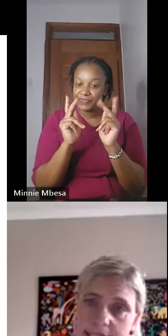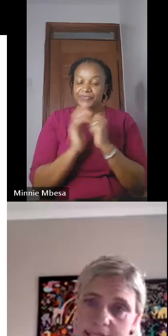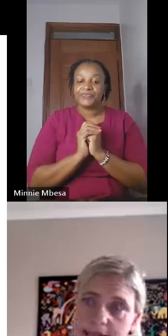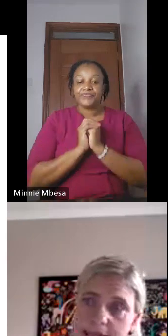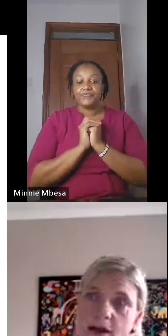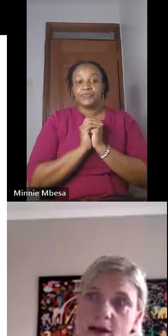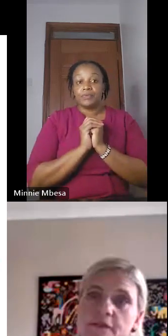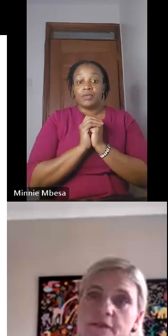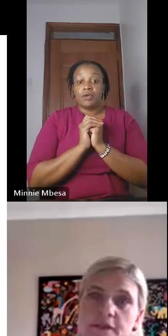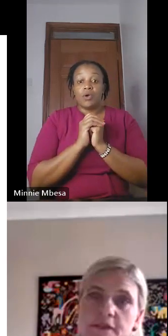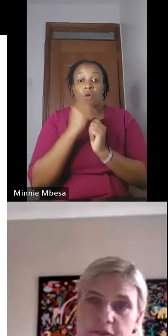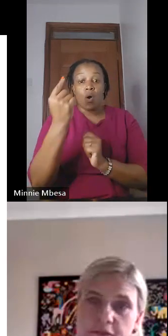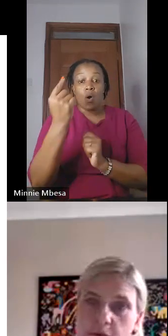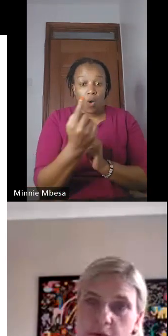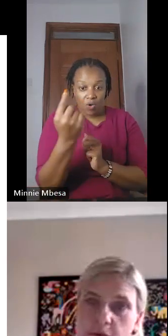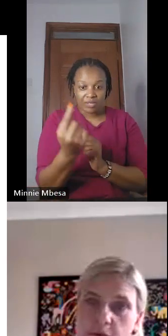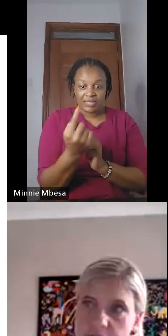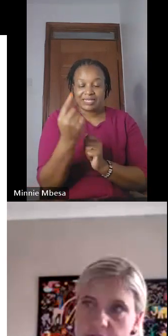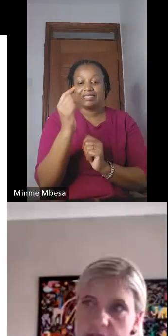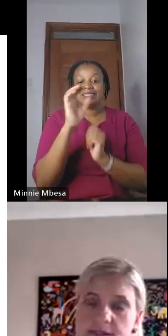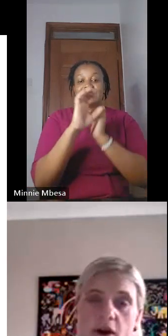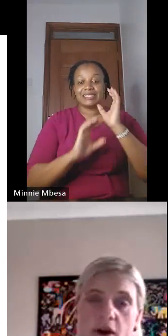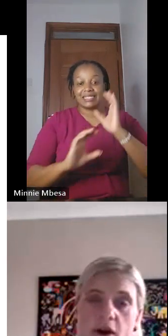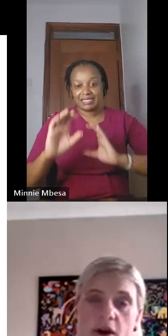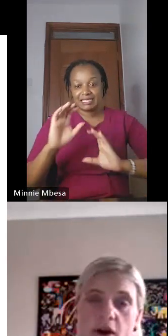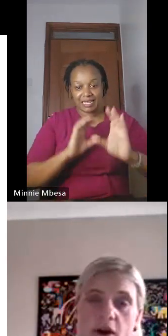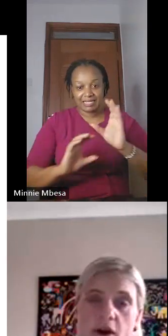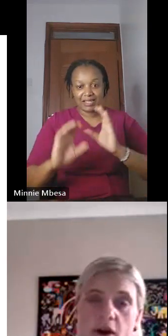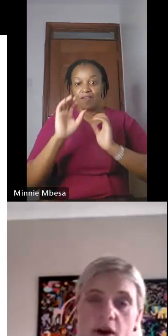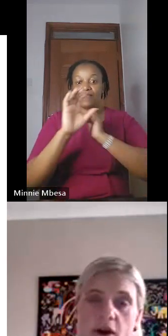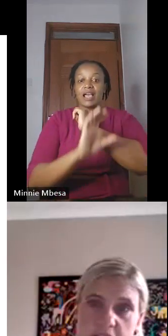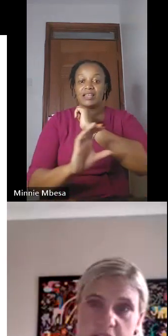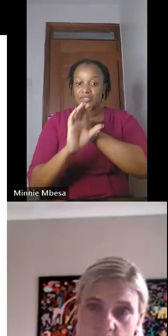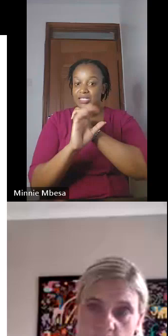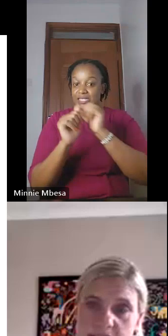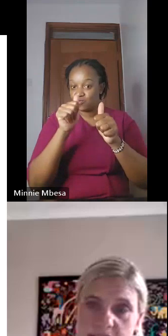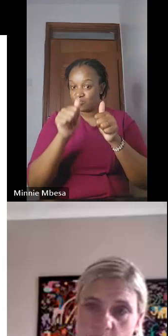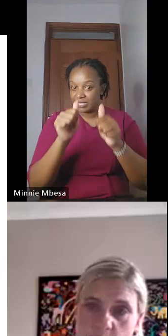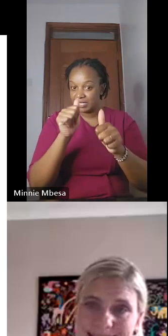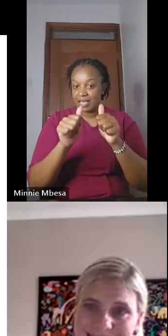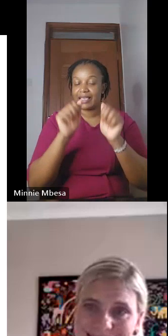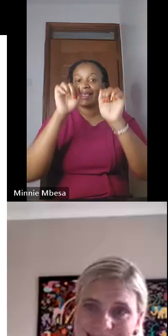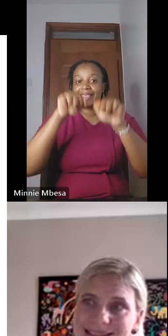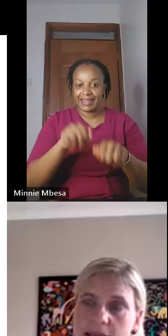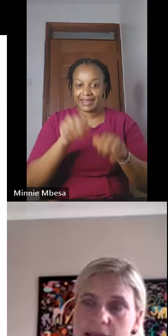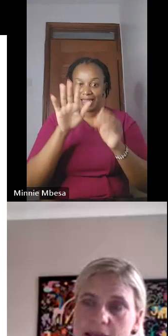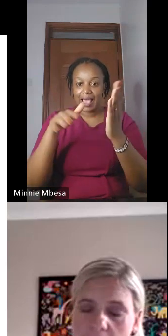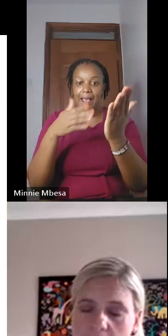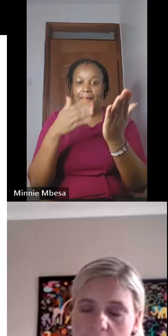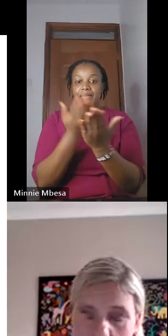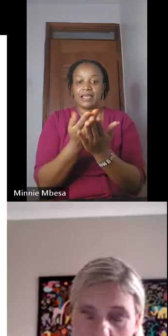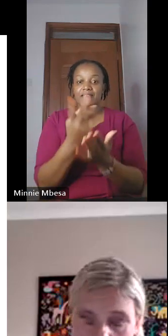Only citizens of the following countries are eligible for the